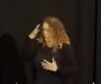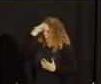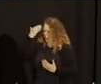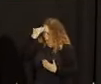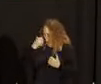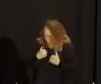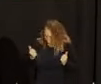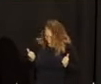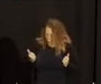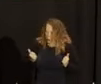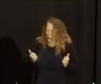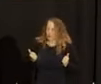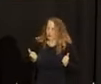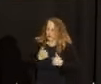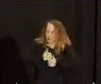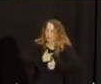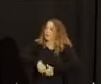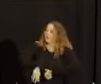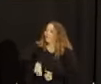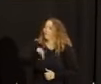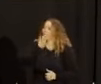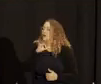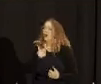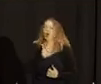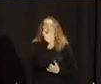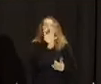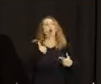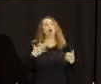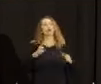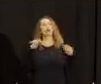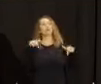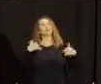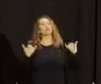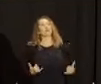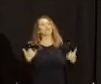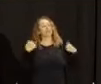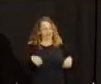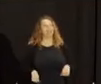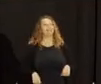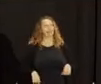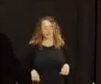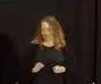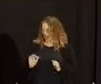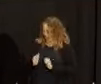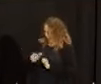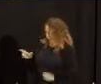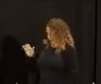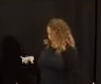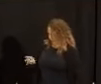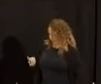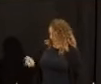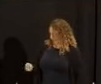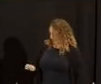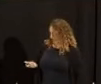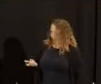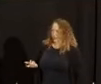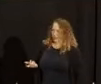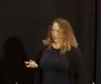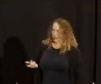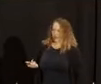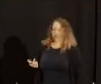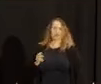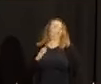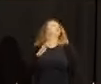it's so frustrating because I'll call her and I'll say like, oh yeah, I'm doing this today. How are you doing that, Maria?